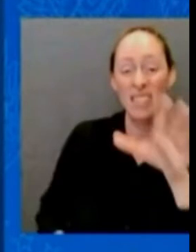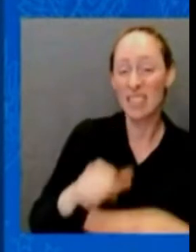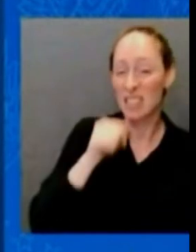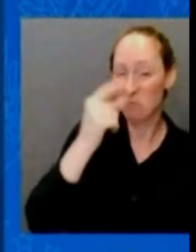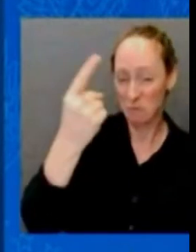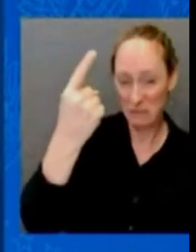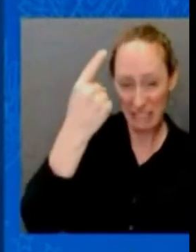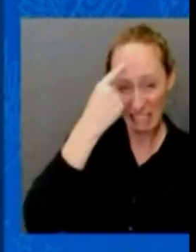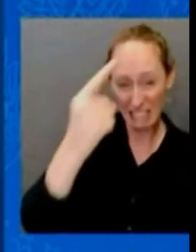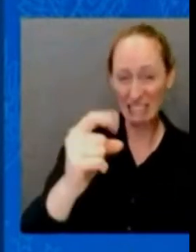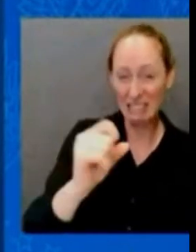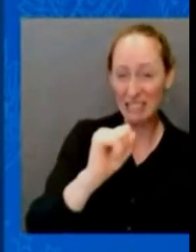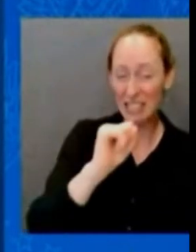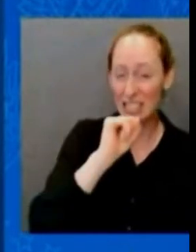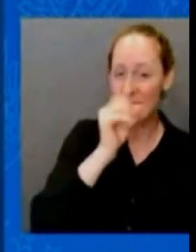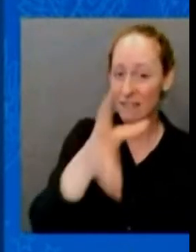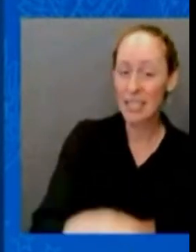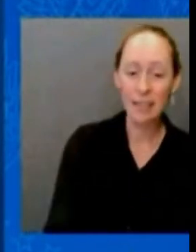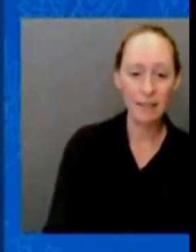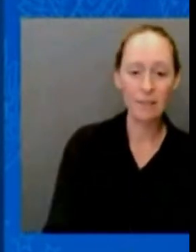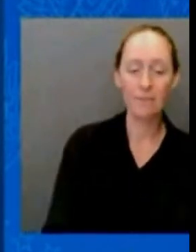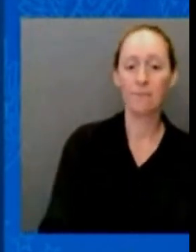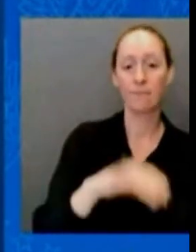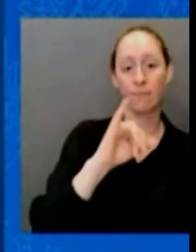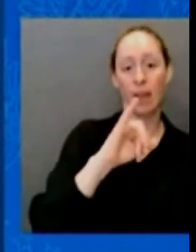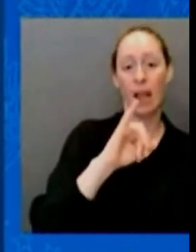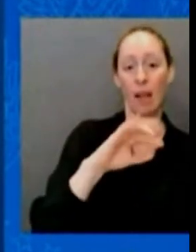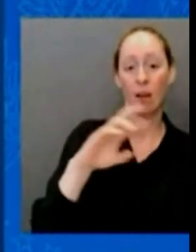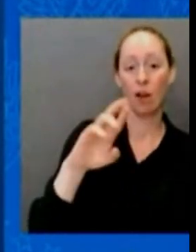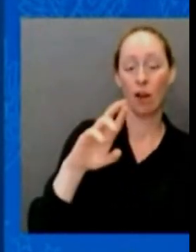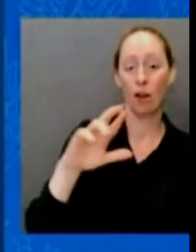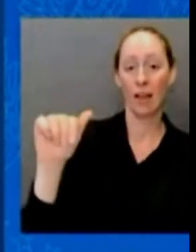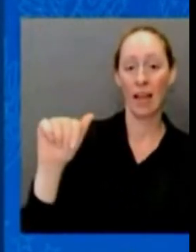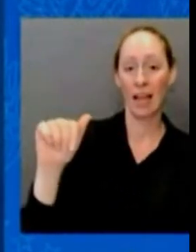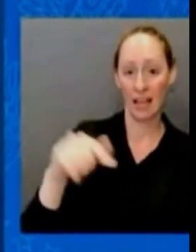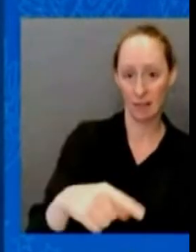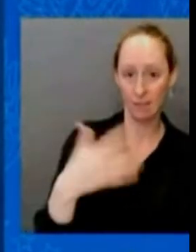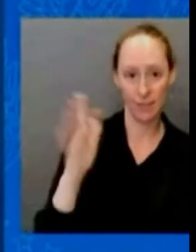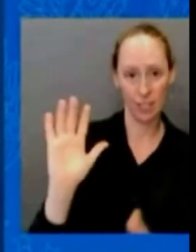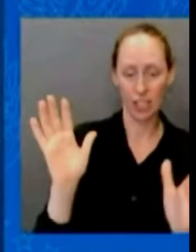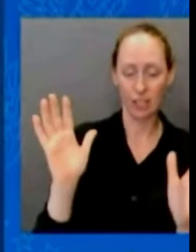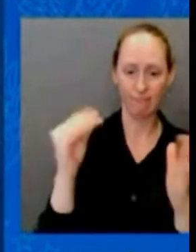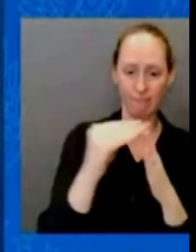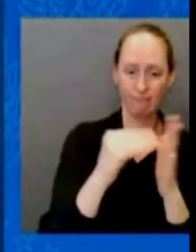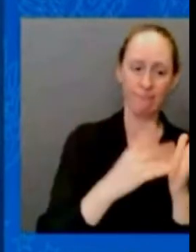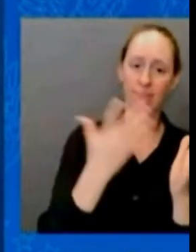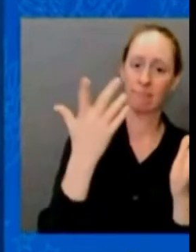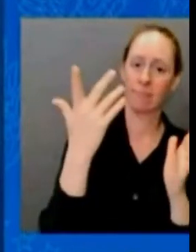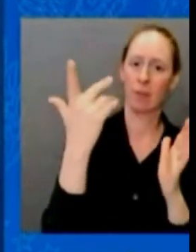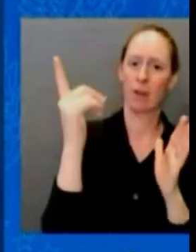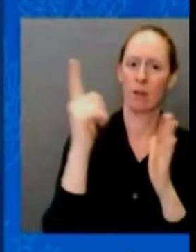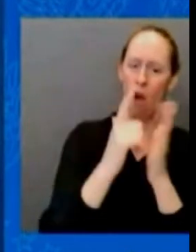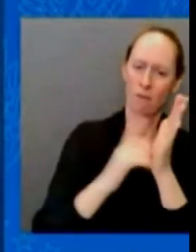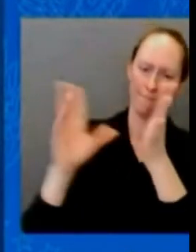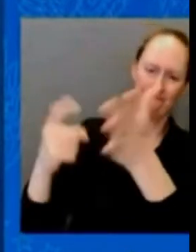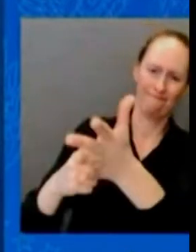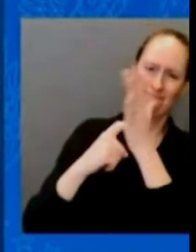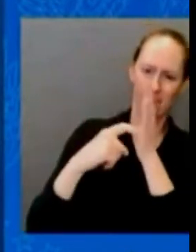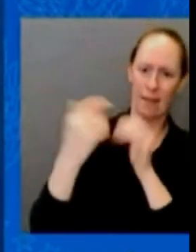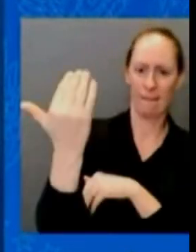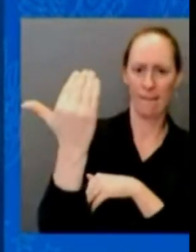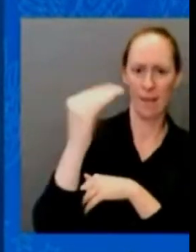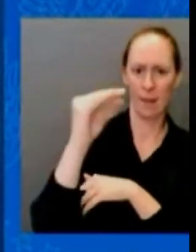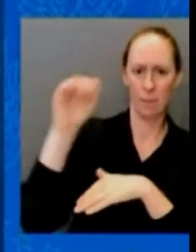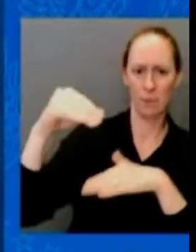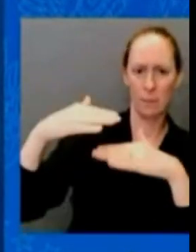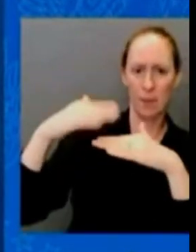Act, we made sure they have to pay a minimum of 15%. That's less than you guys pay as union members in your tax. That's less than